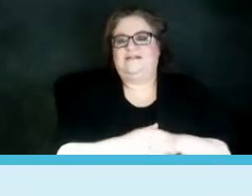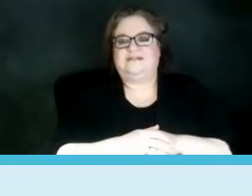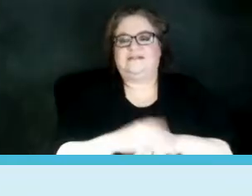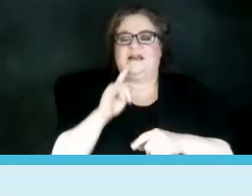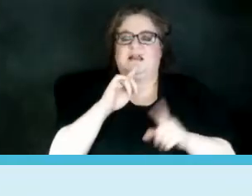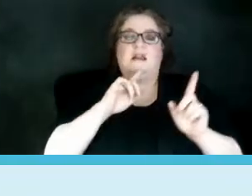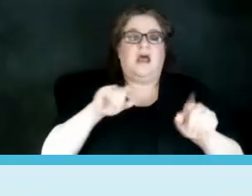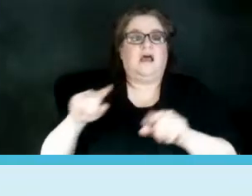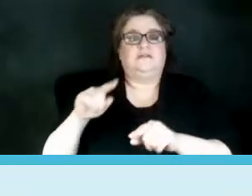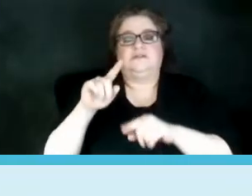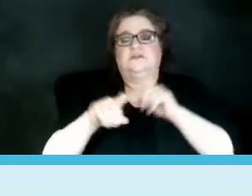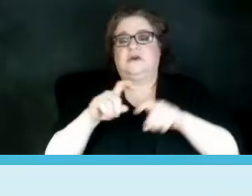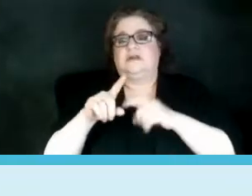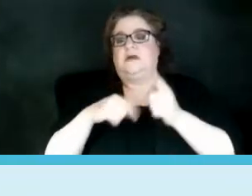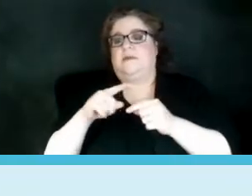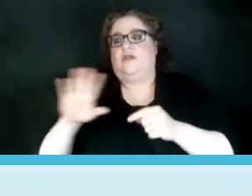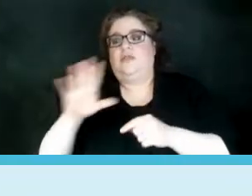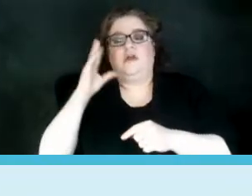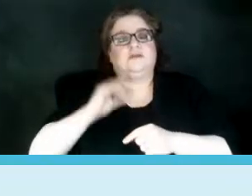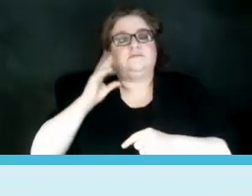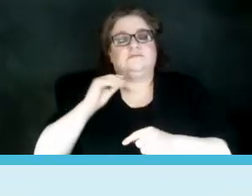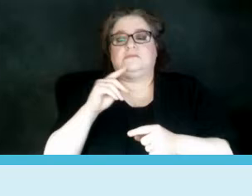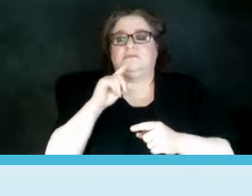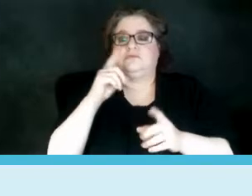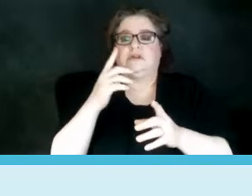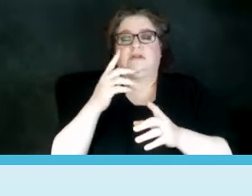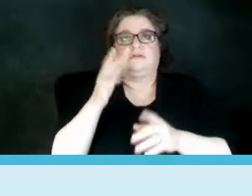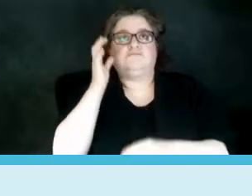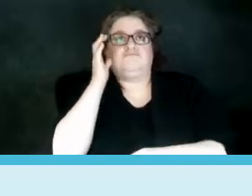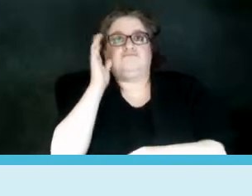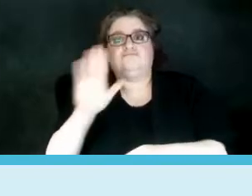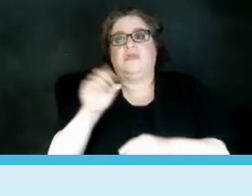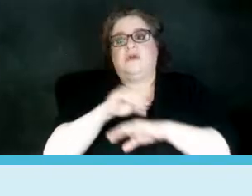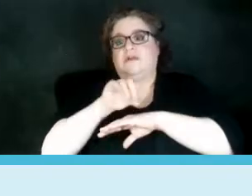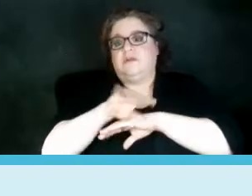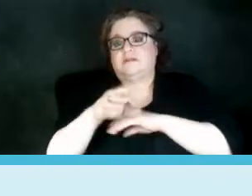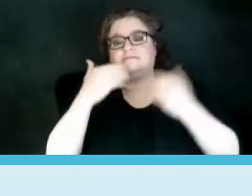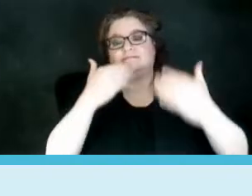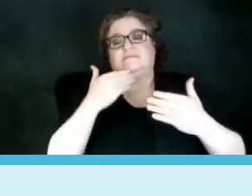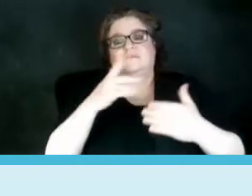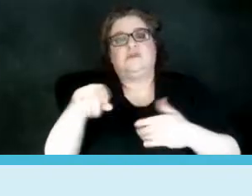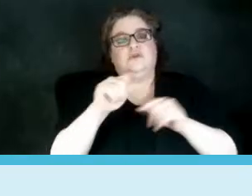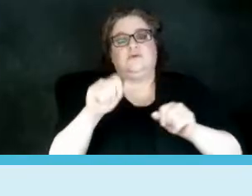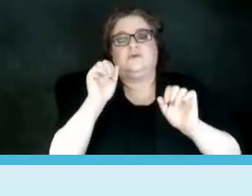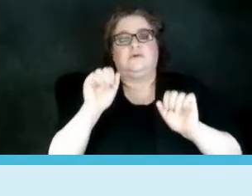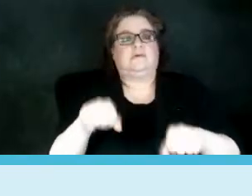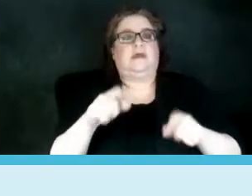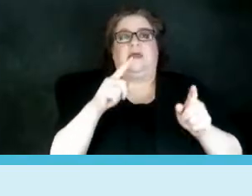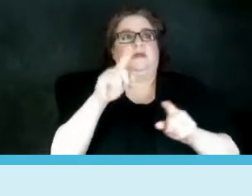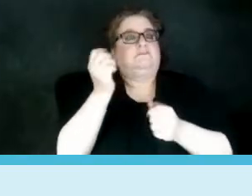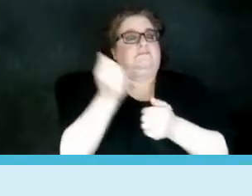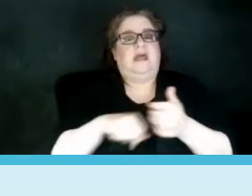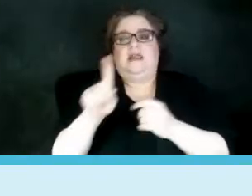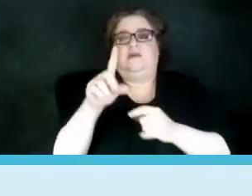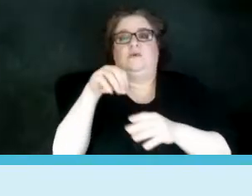answer your questions about their experience and just get some advice. So just thank you. And you could be anywhere in the city of Chicago